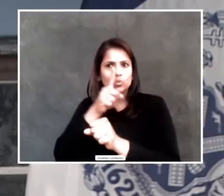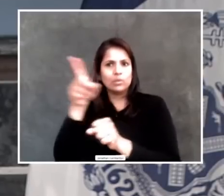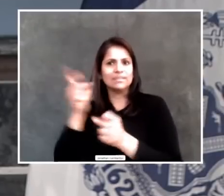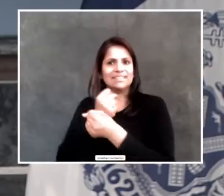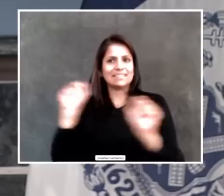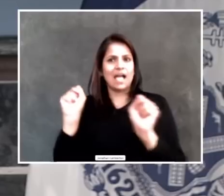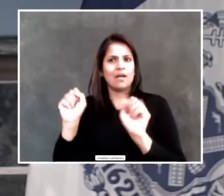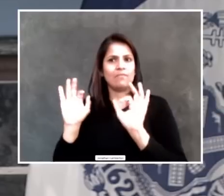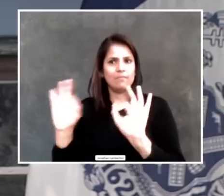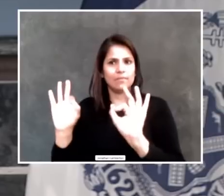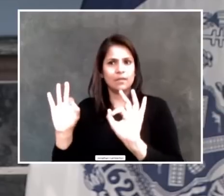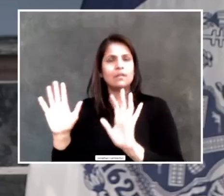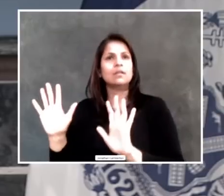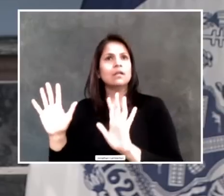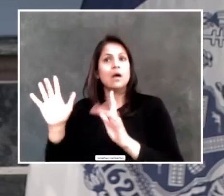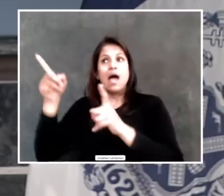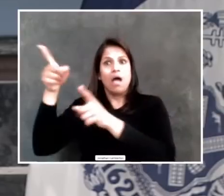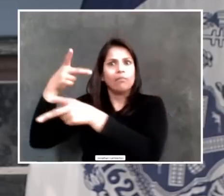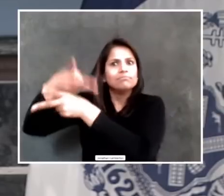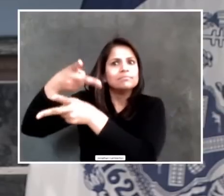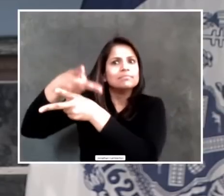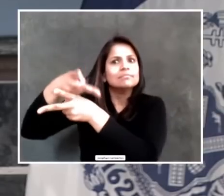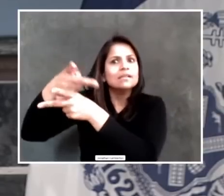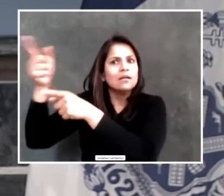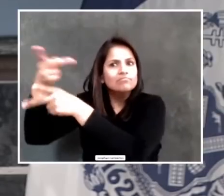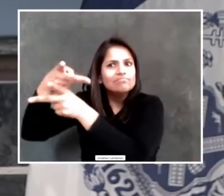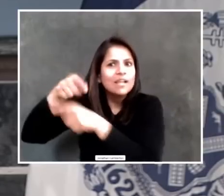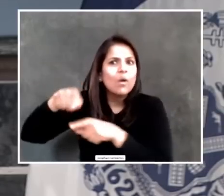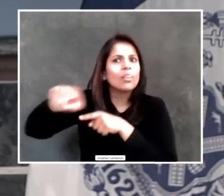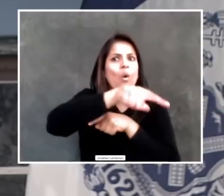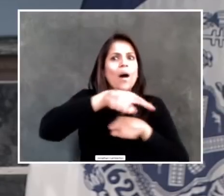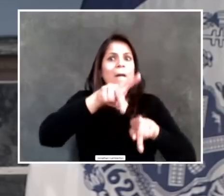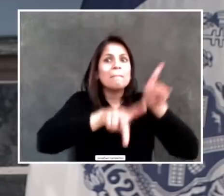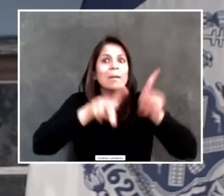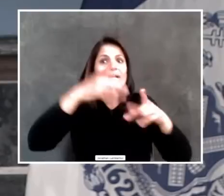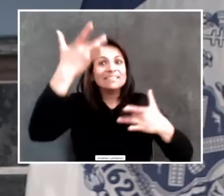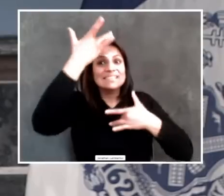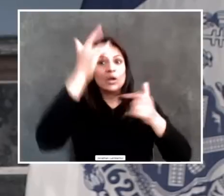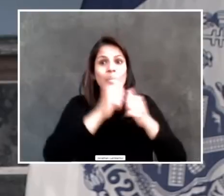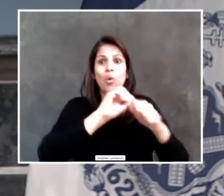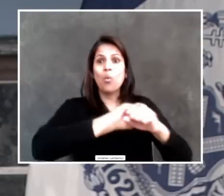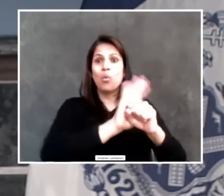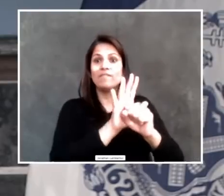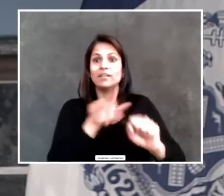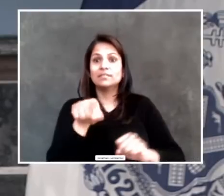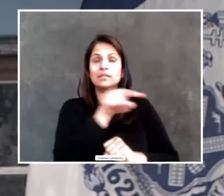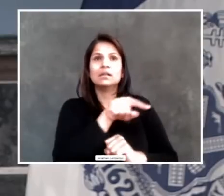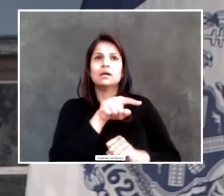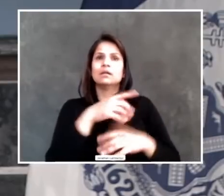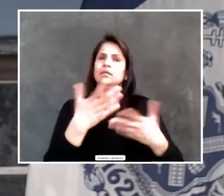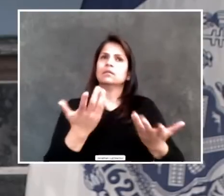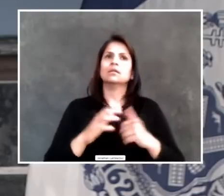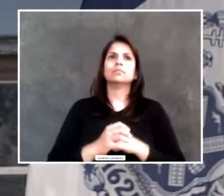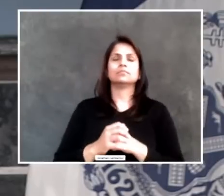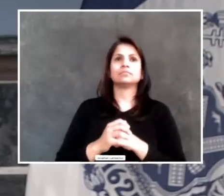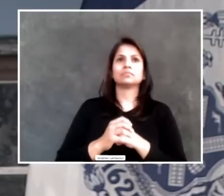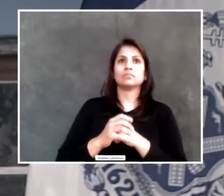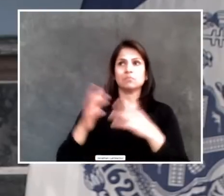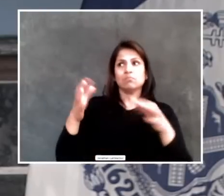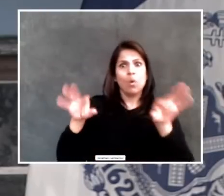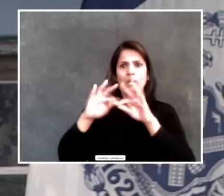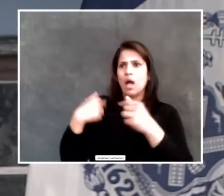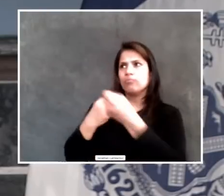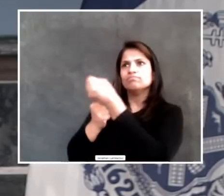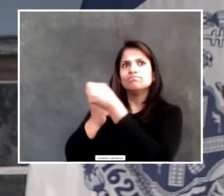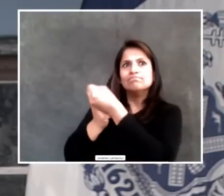know when they have to leave work, to know when they can come back to work, to help reassure them so they can stay on the job, which is mission